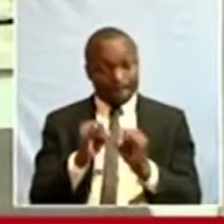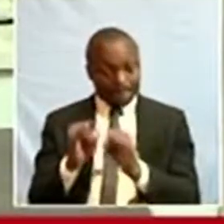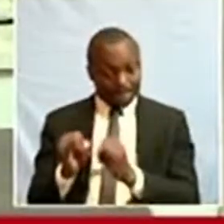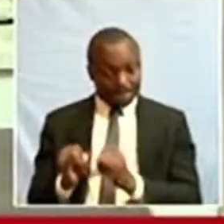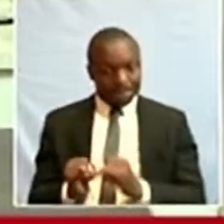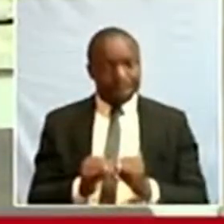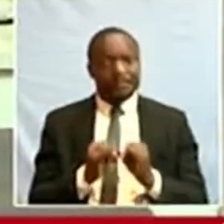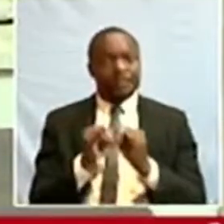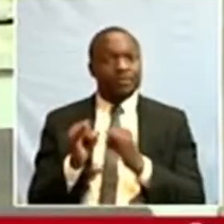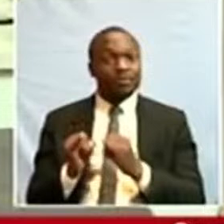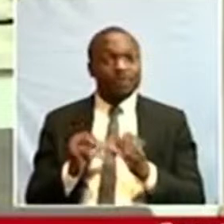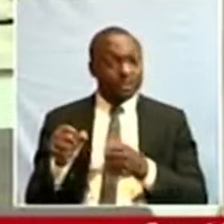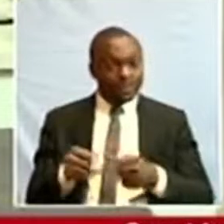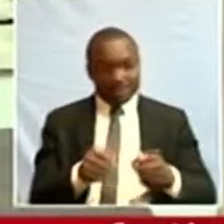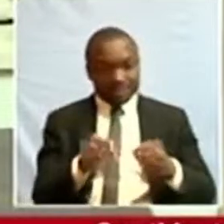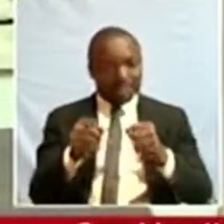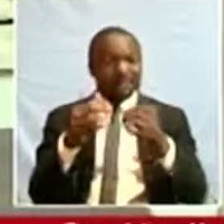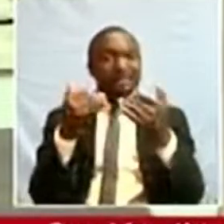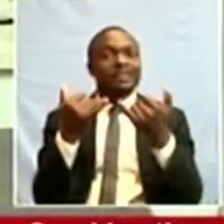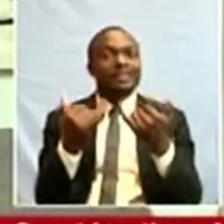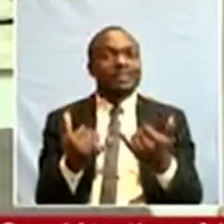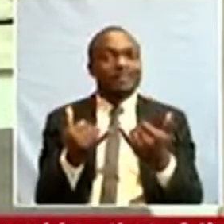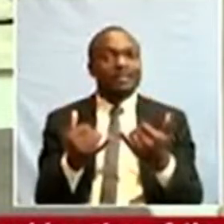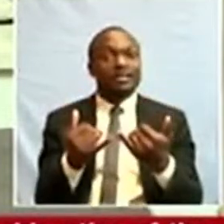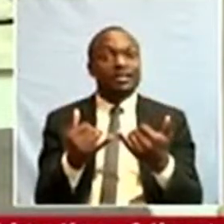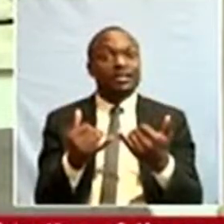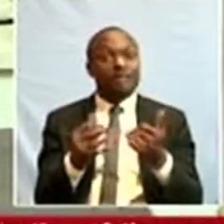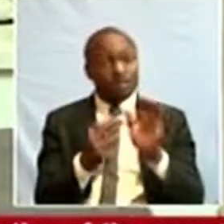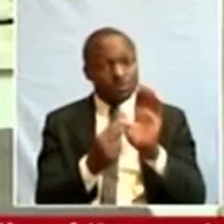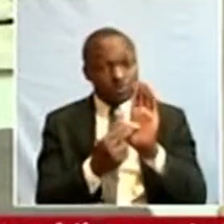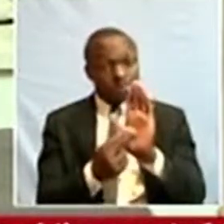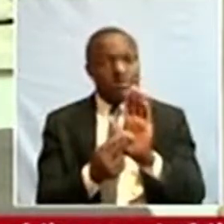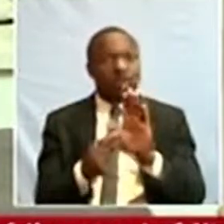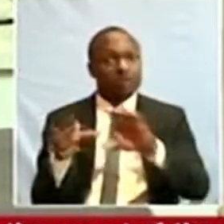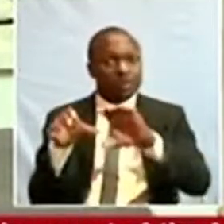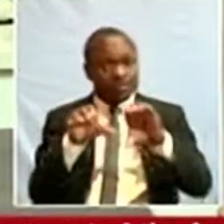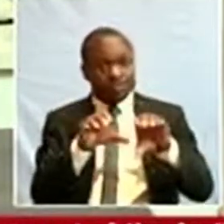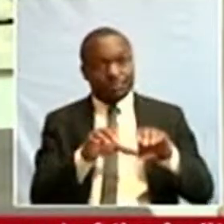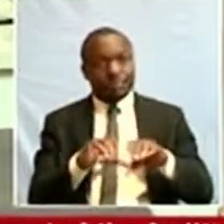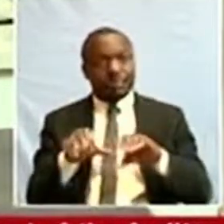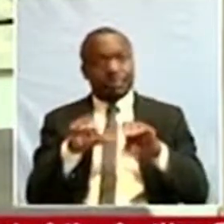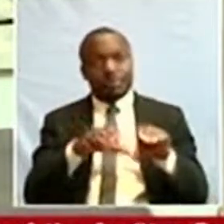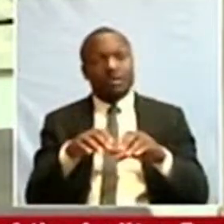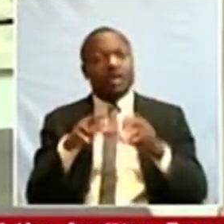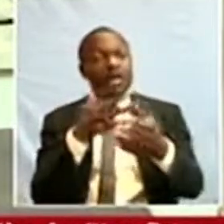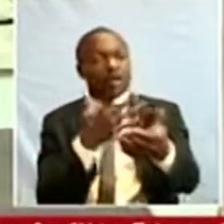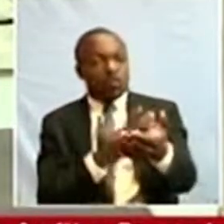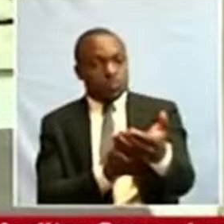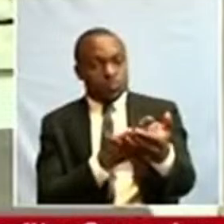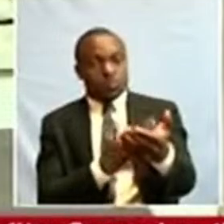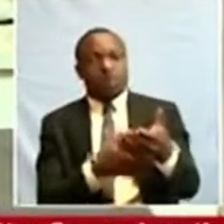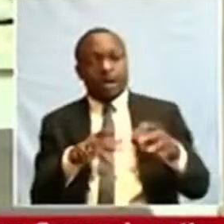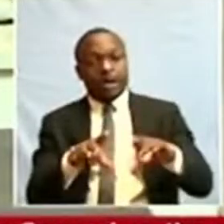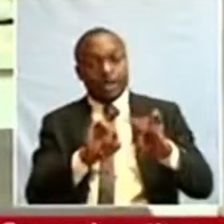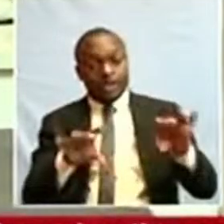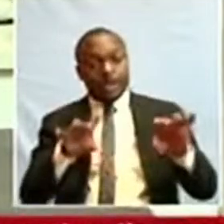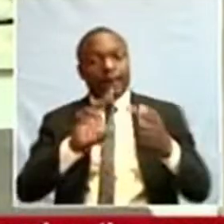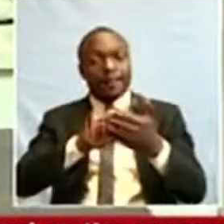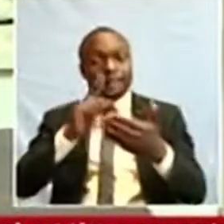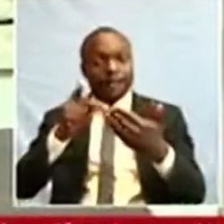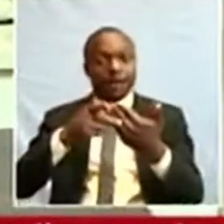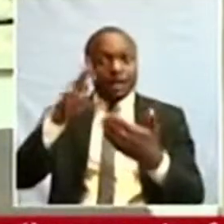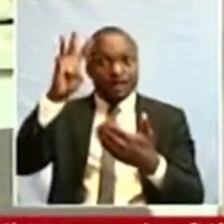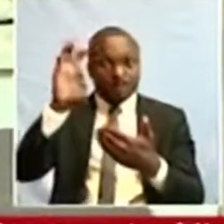the system now, and as we did indicate, we did it for the wetlands component, which we implemented this year,